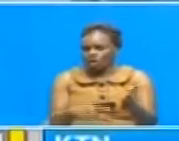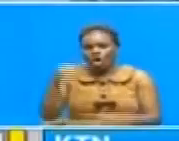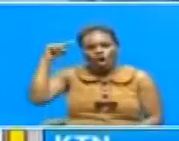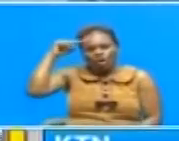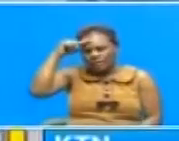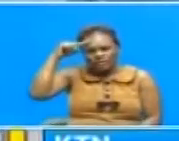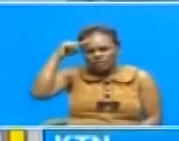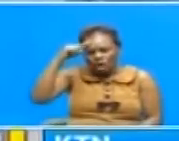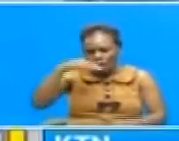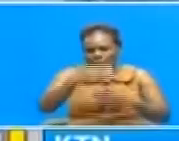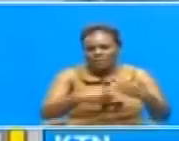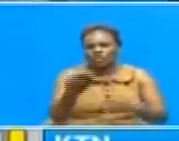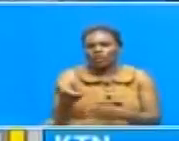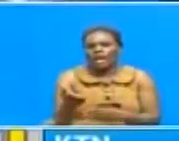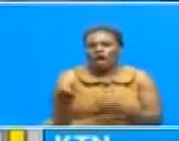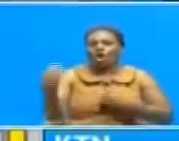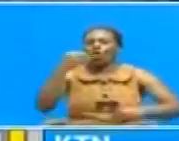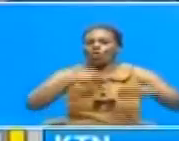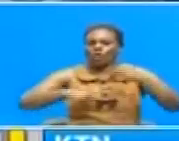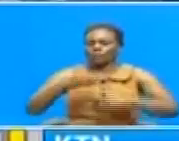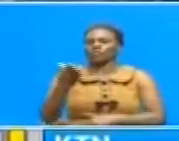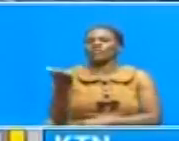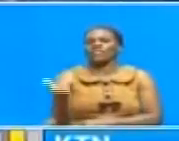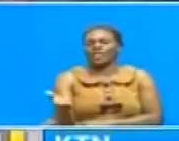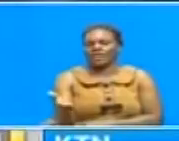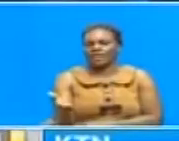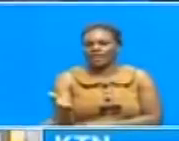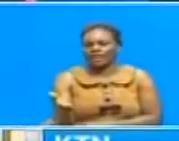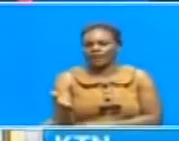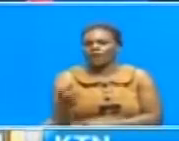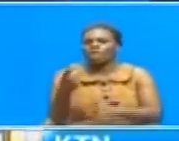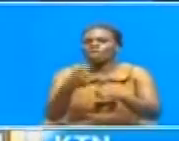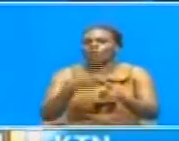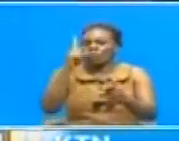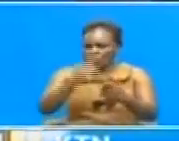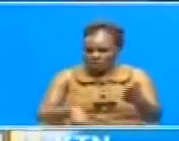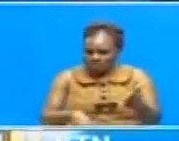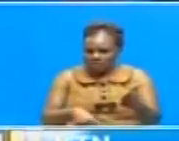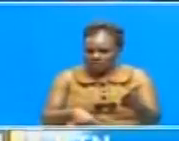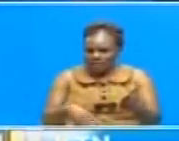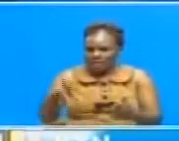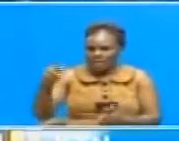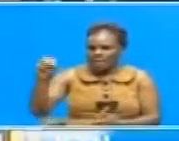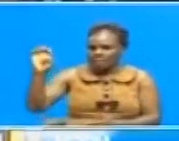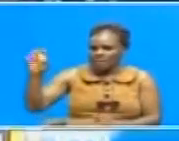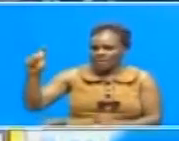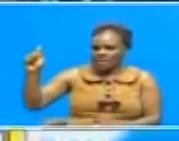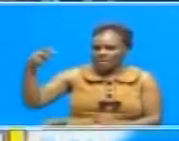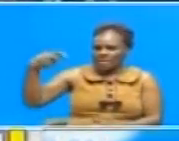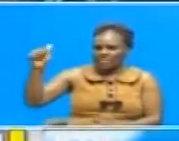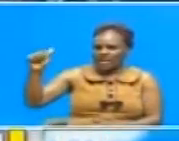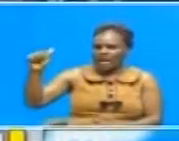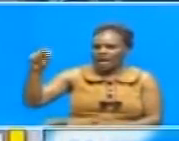raw material? Corruption underlined. Mm-hmm. It is coming from, say, if it is methanol, say,